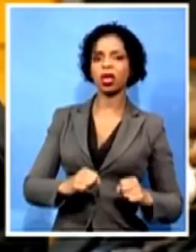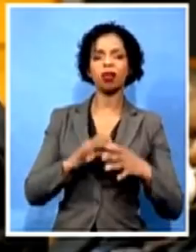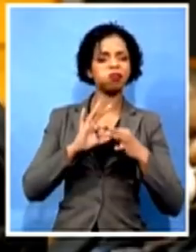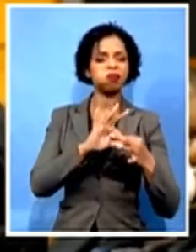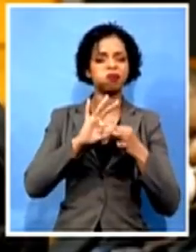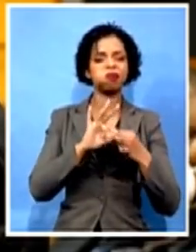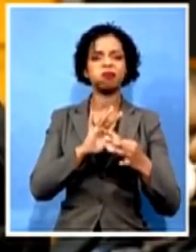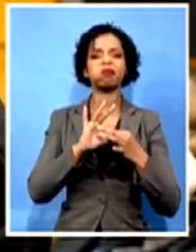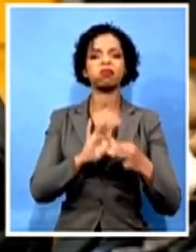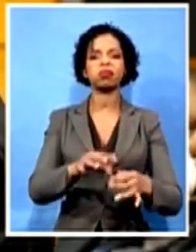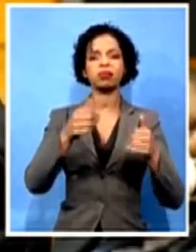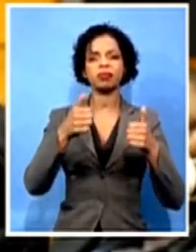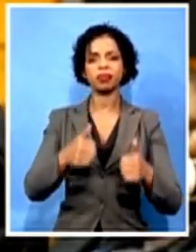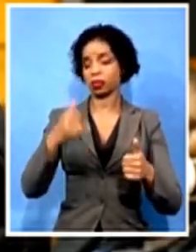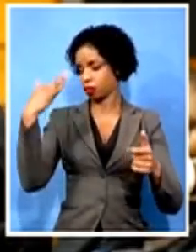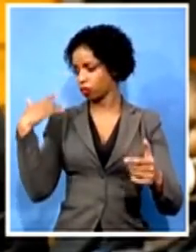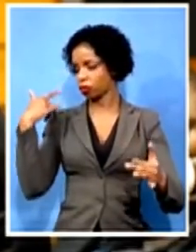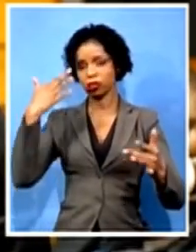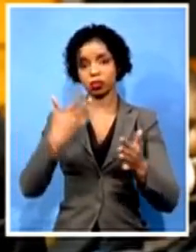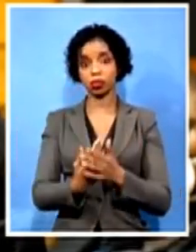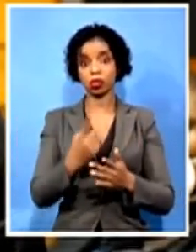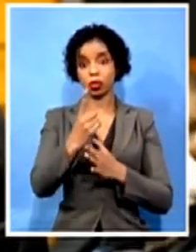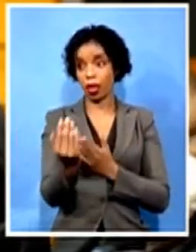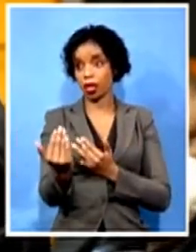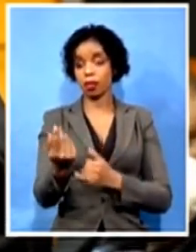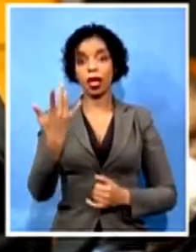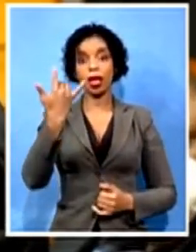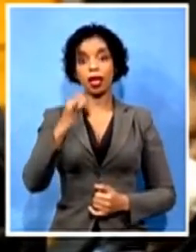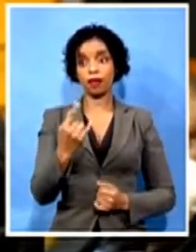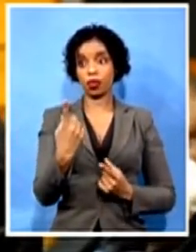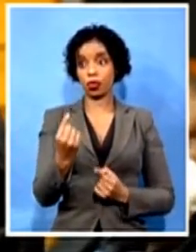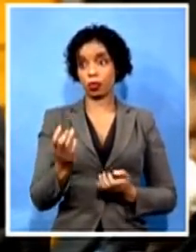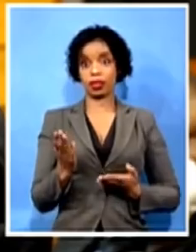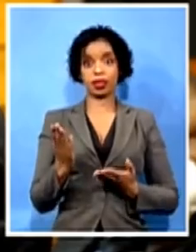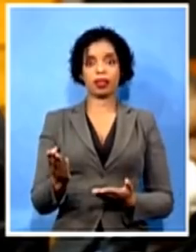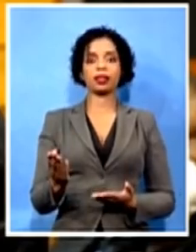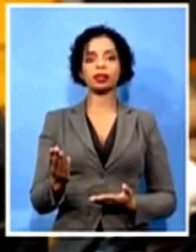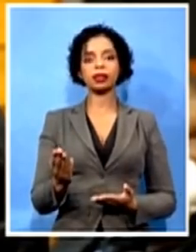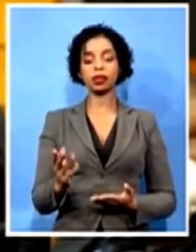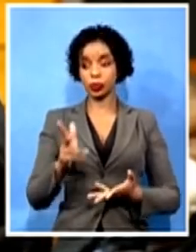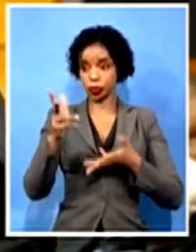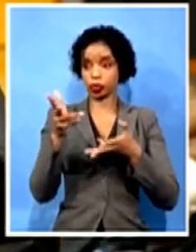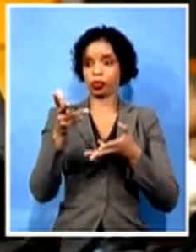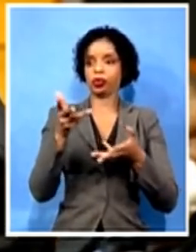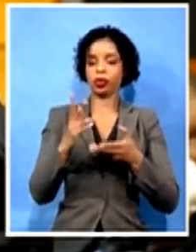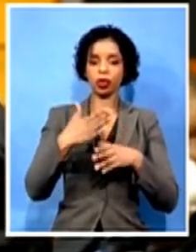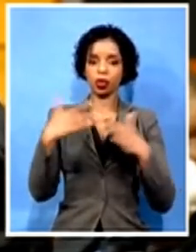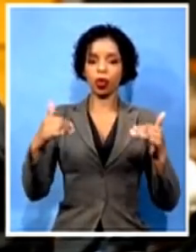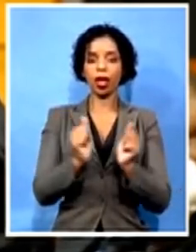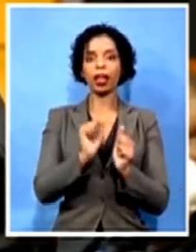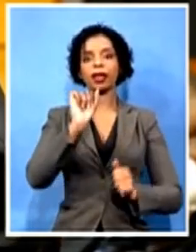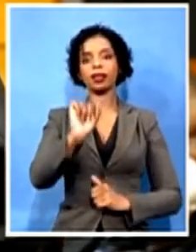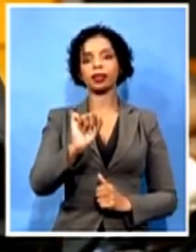if you're going to do this, phone your colleague. You've been speaking to your colleague. Last night, all we were talking about, have you made the arrangements? Will you